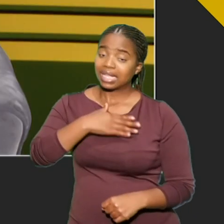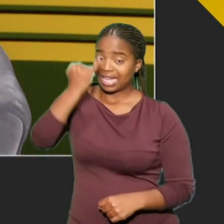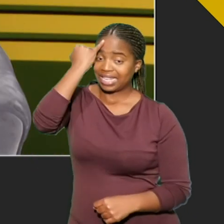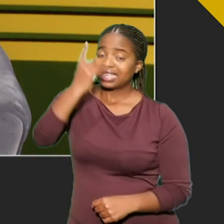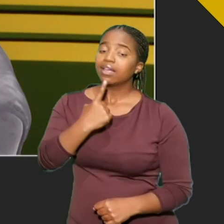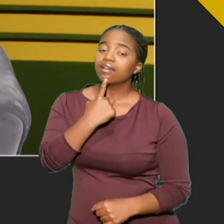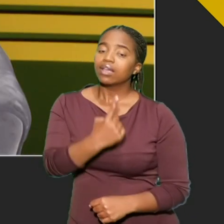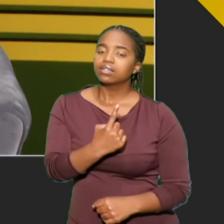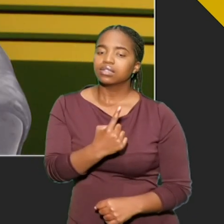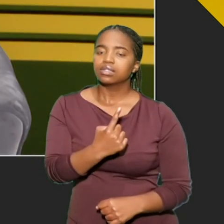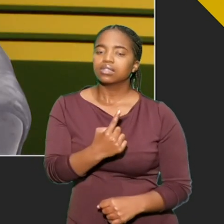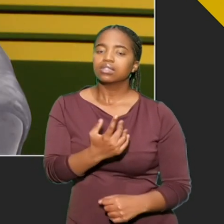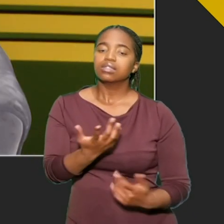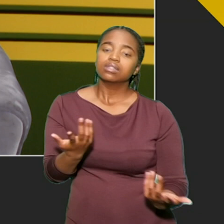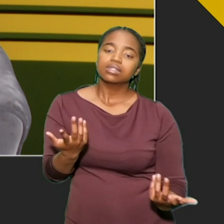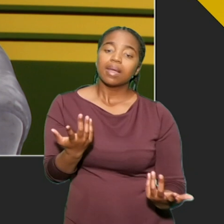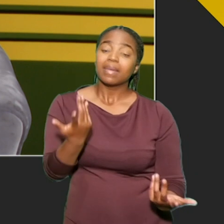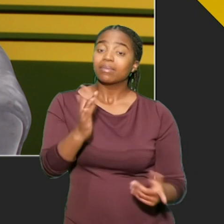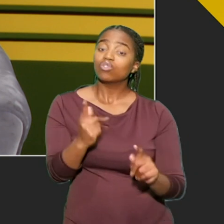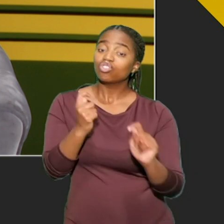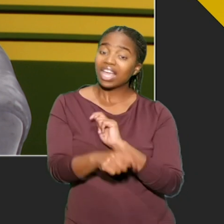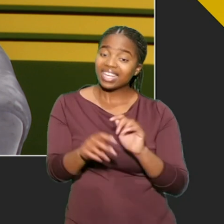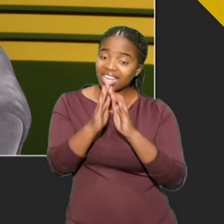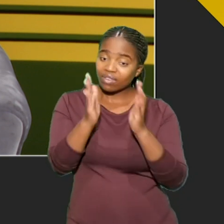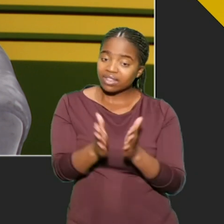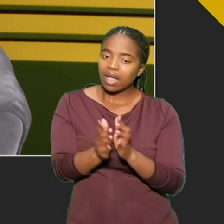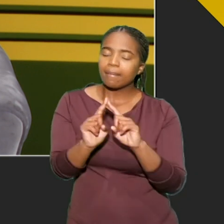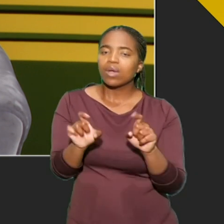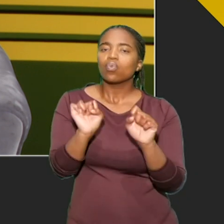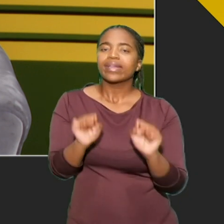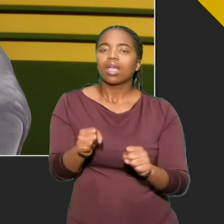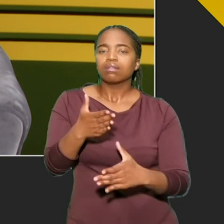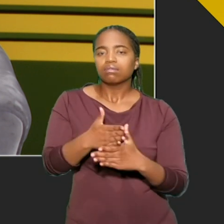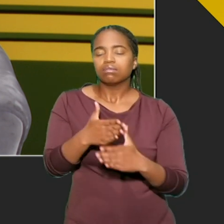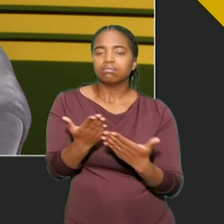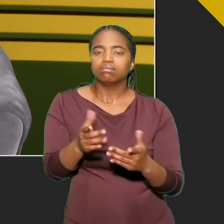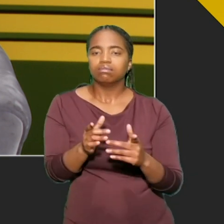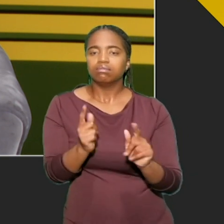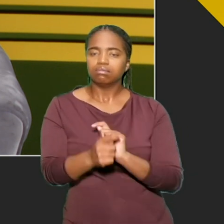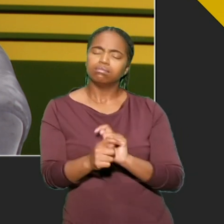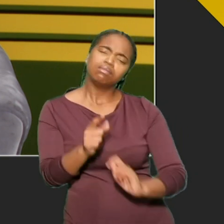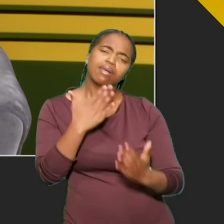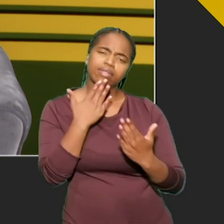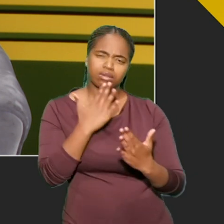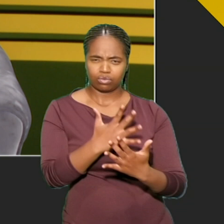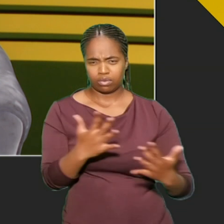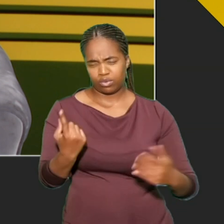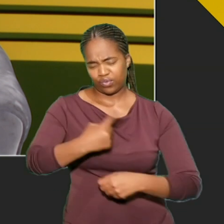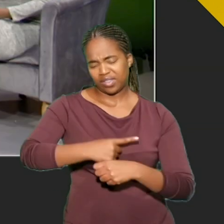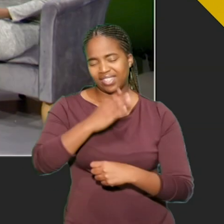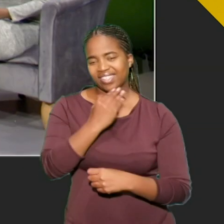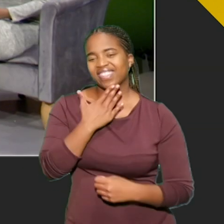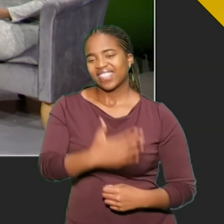saying, Kore, we might not be able to change it, but how do we work with the situation that we have right now? But thank you very much from Daily Thetha,